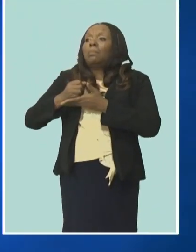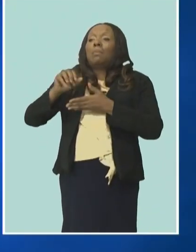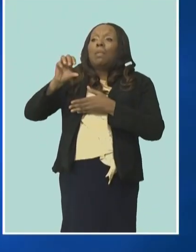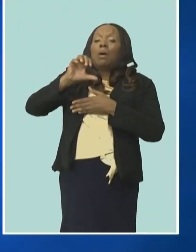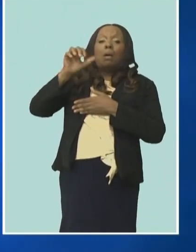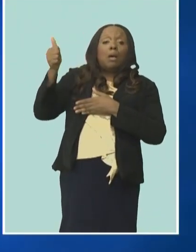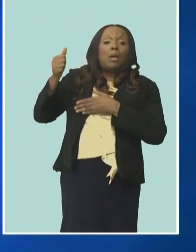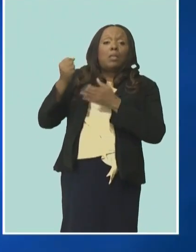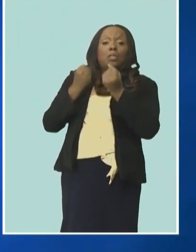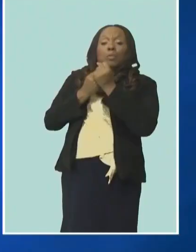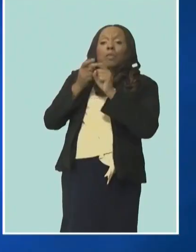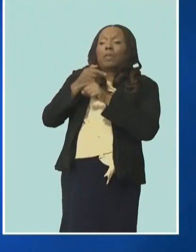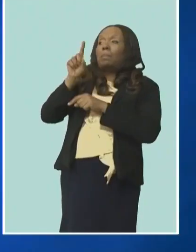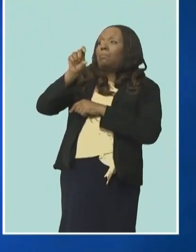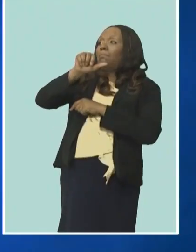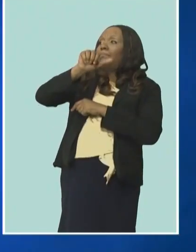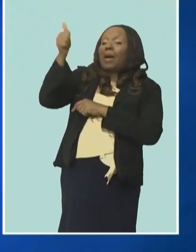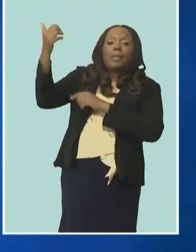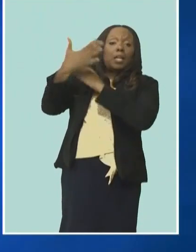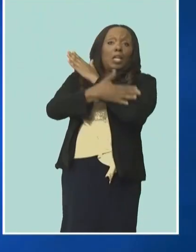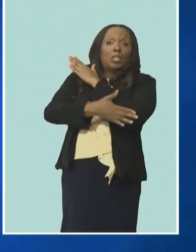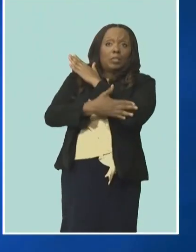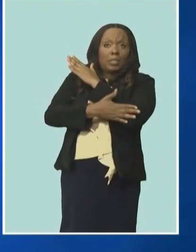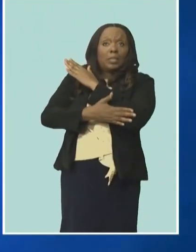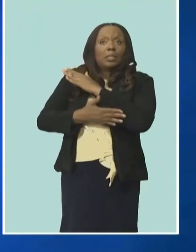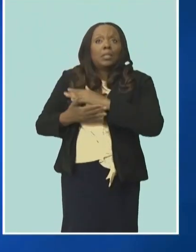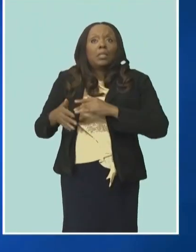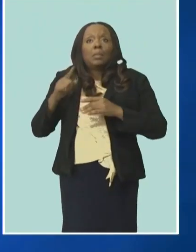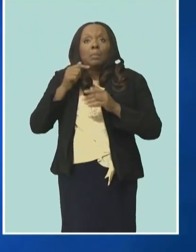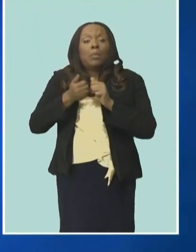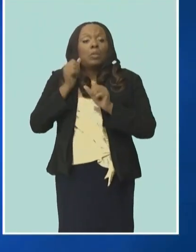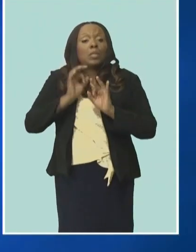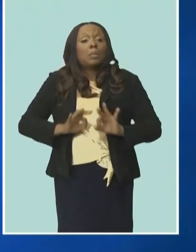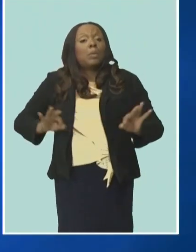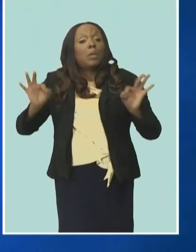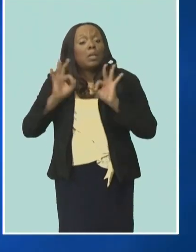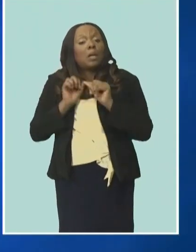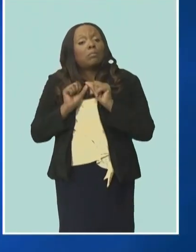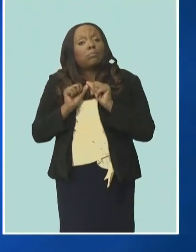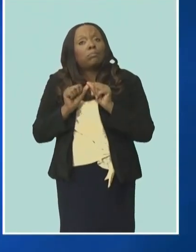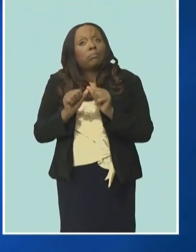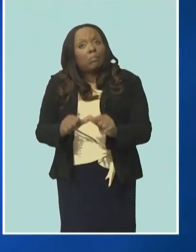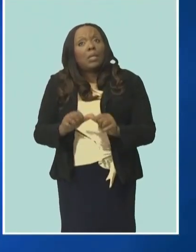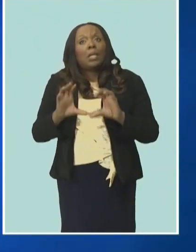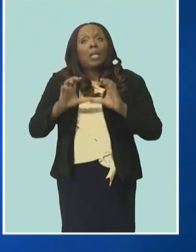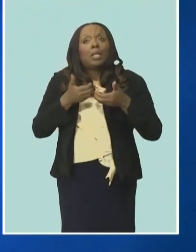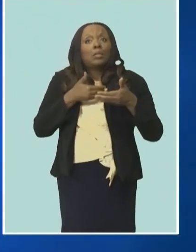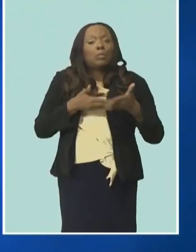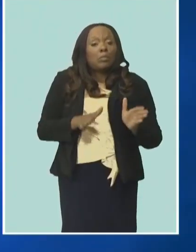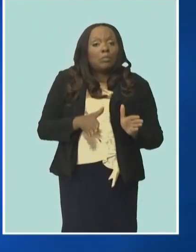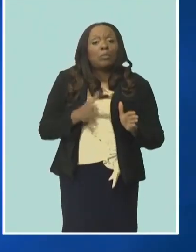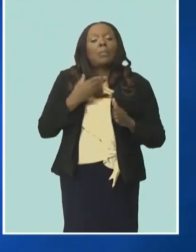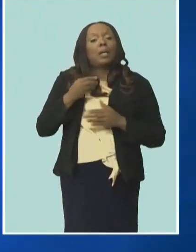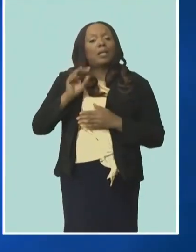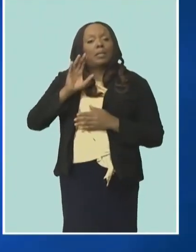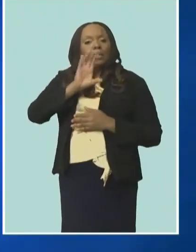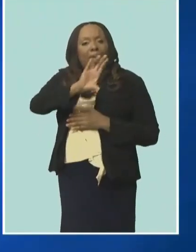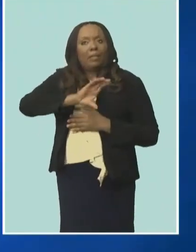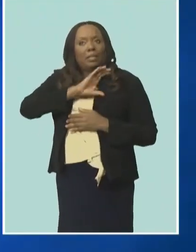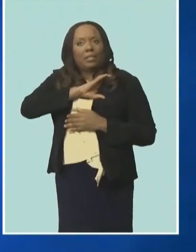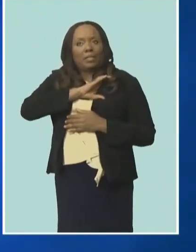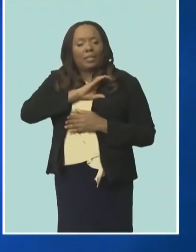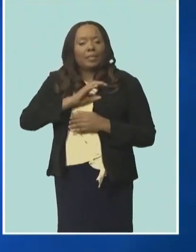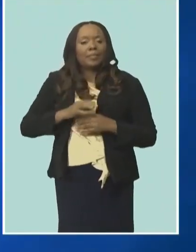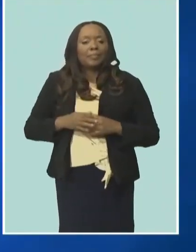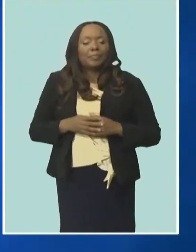support systems. BCC leaders say the key is consistency, both in class and character. Deanza